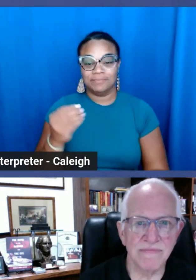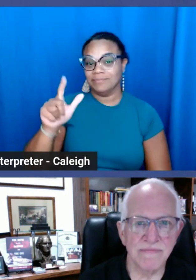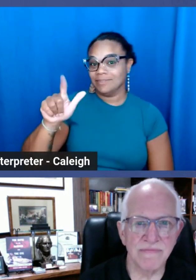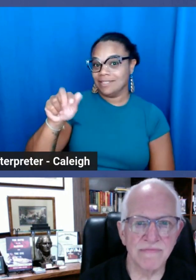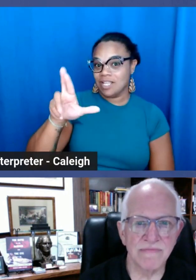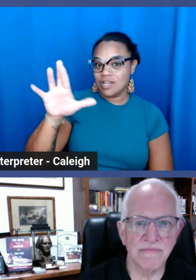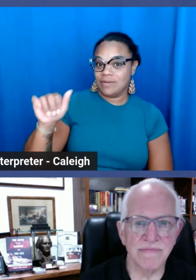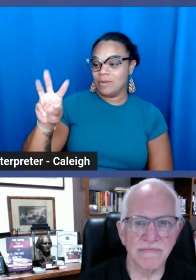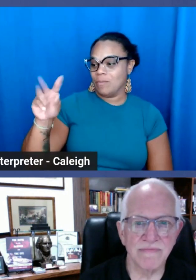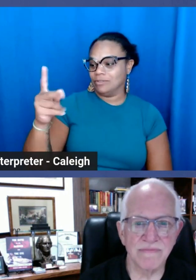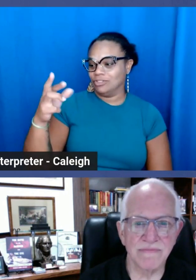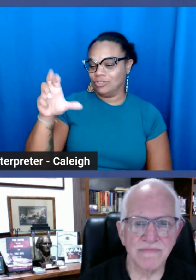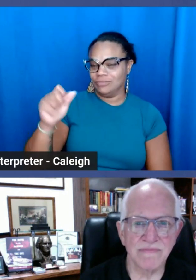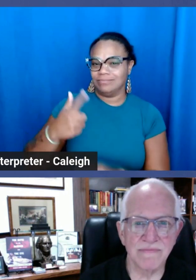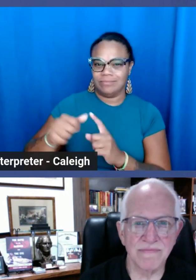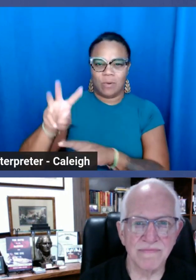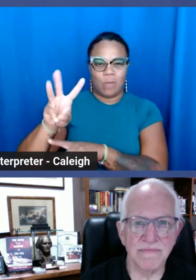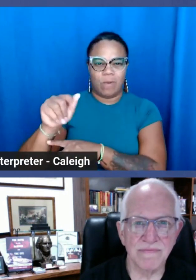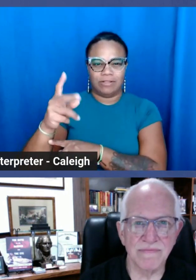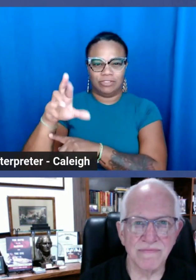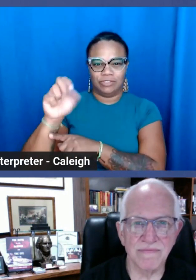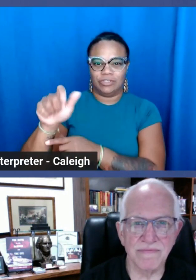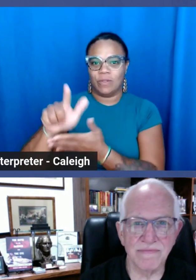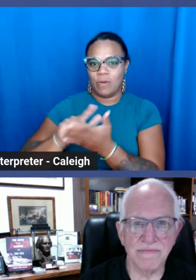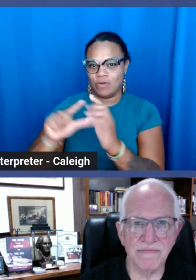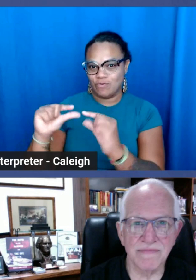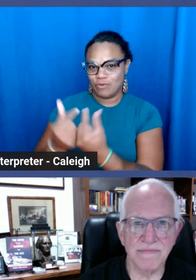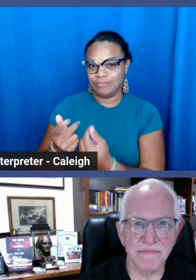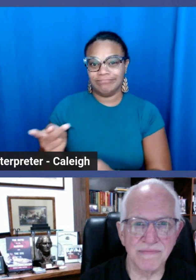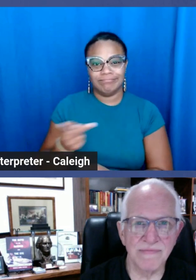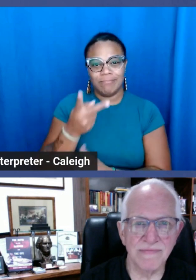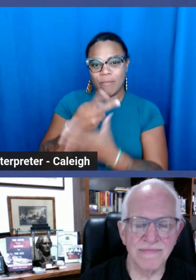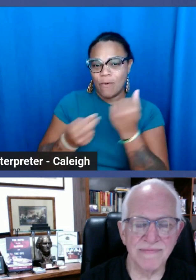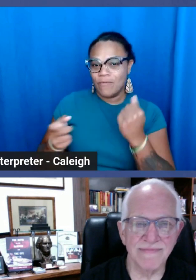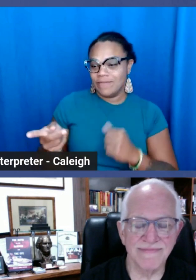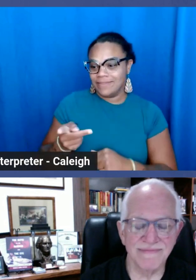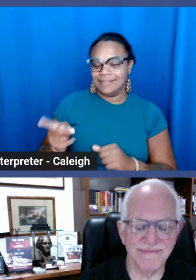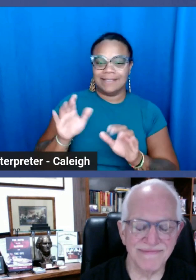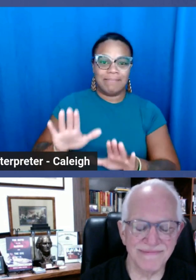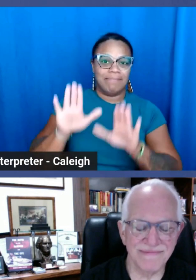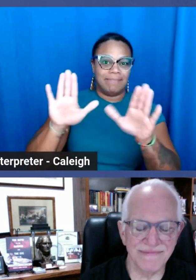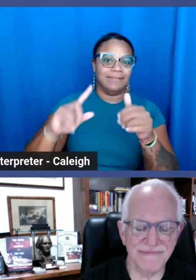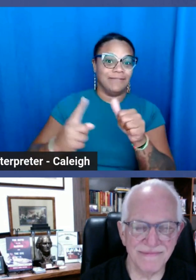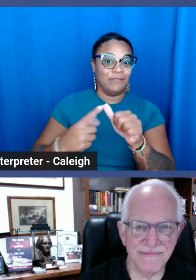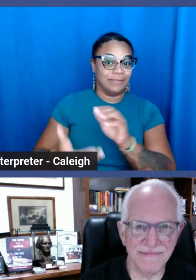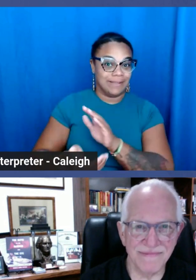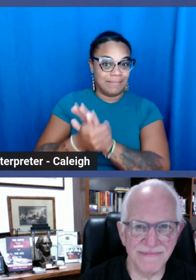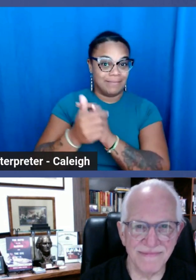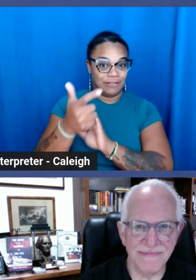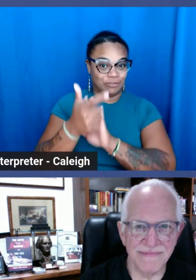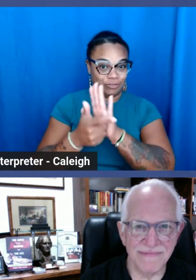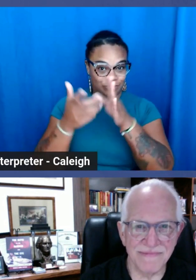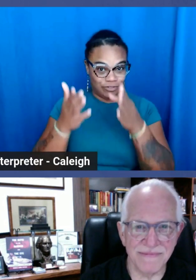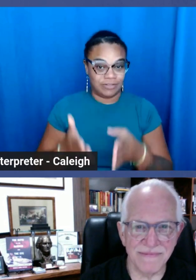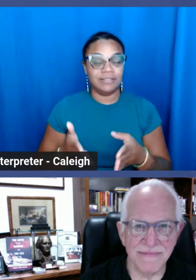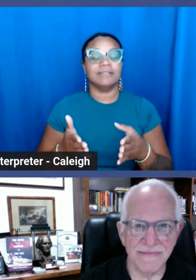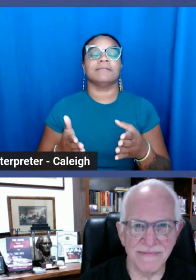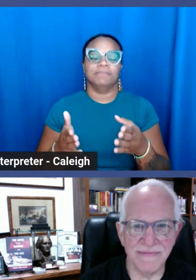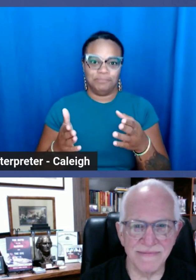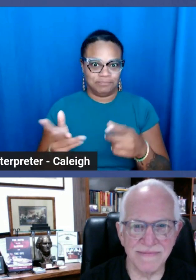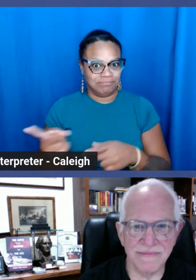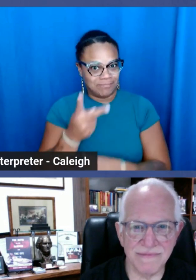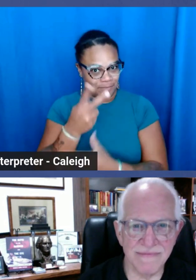the Walters Law Group. Both of these amazing First Amendment attorneys happen to also